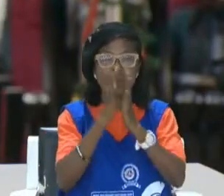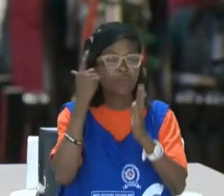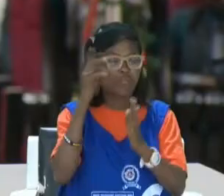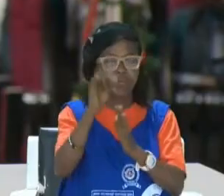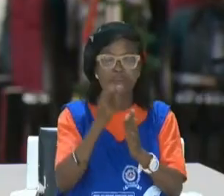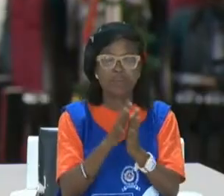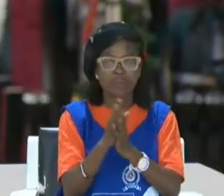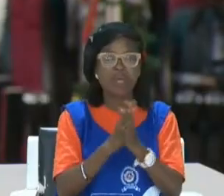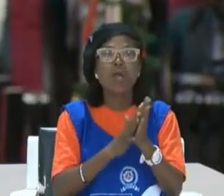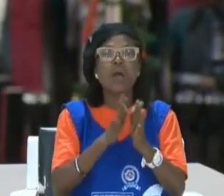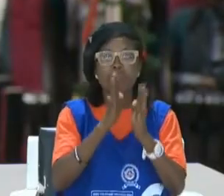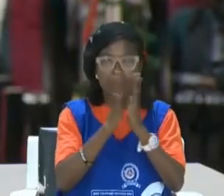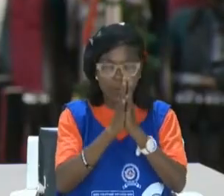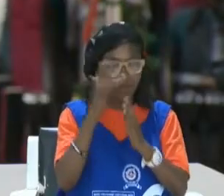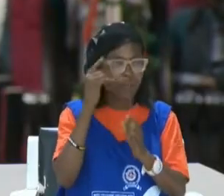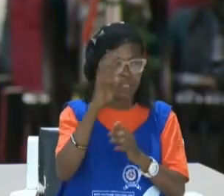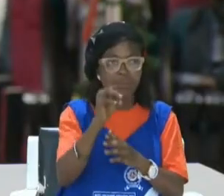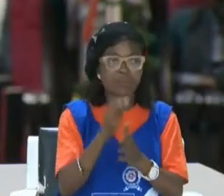Pray for them.